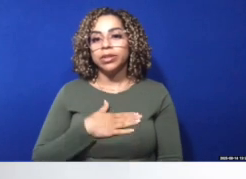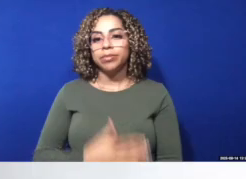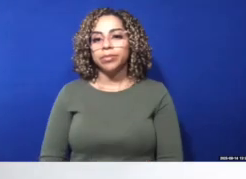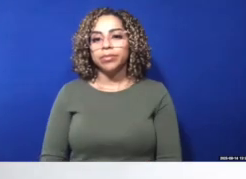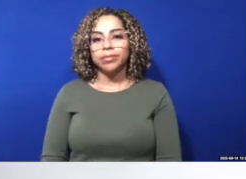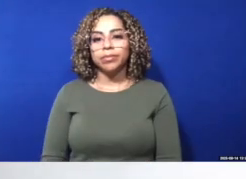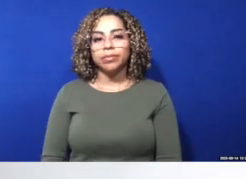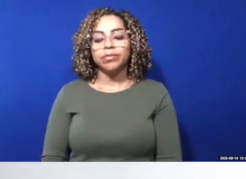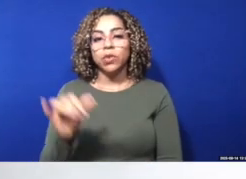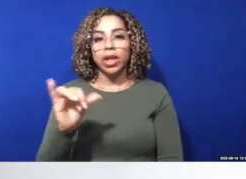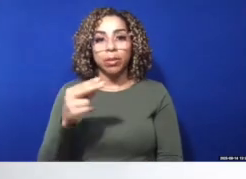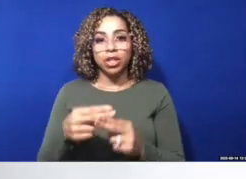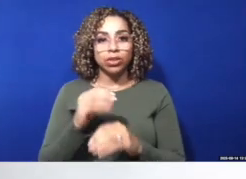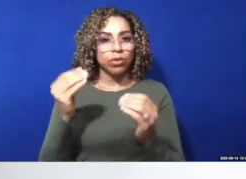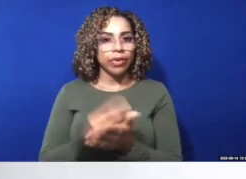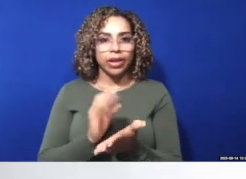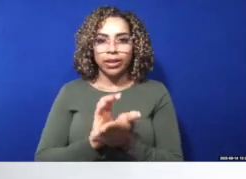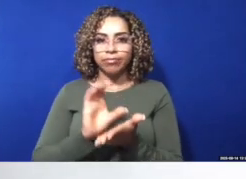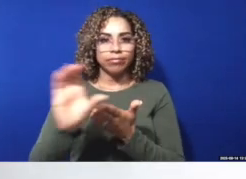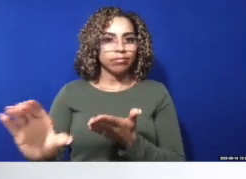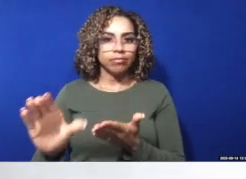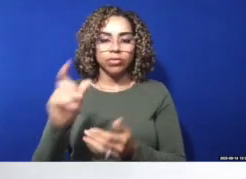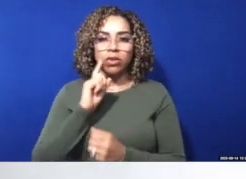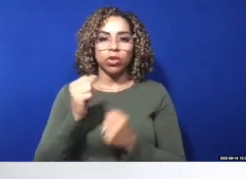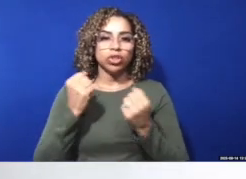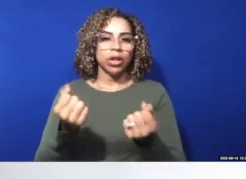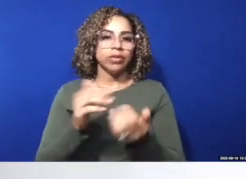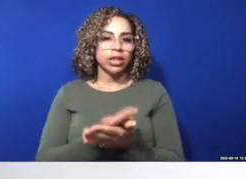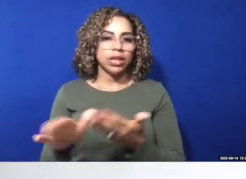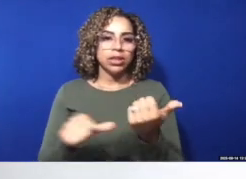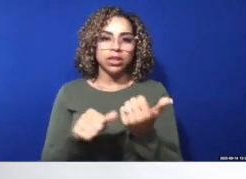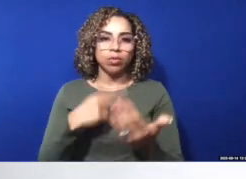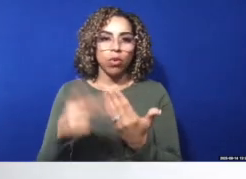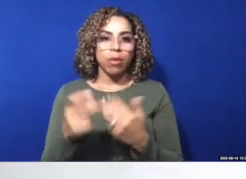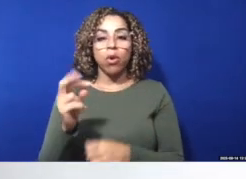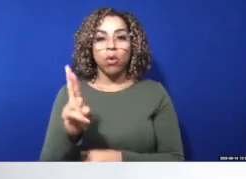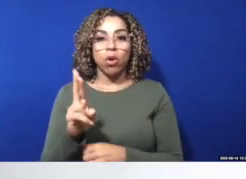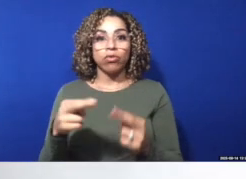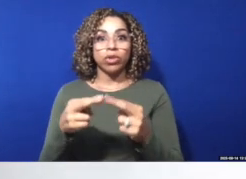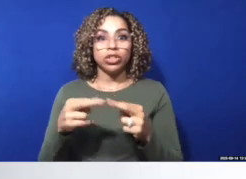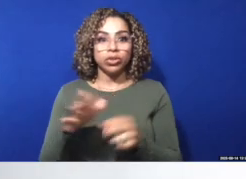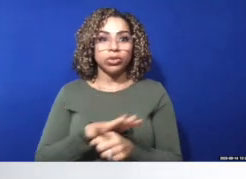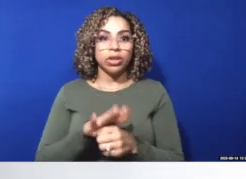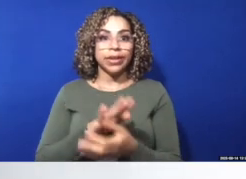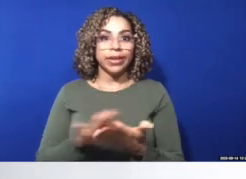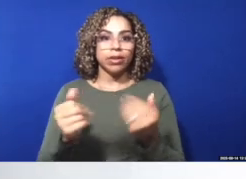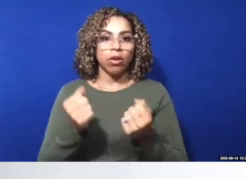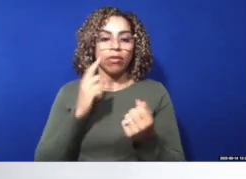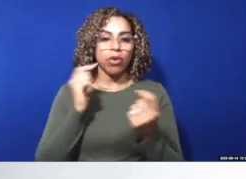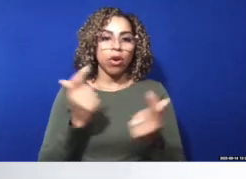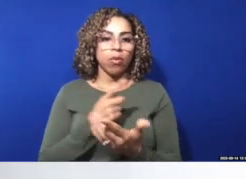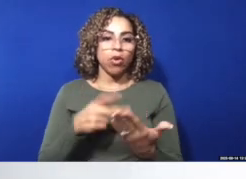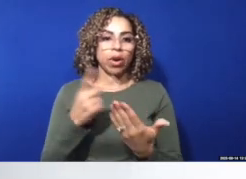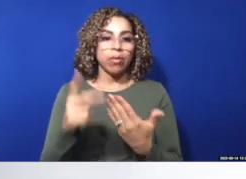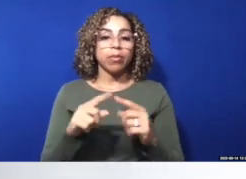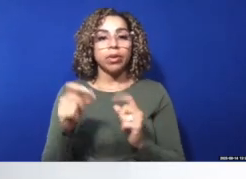So like I said, no funding has been allocated to the Driving Clean Assistance Program or the Regional Clean Cars for All program through the funding plan this year. But